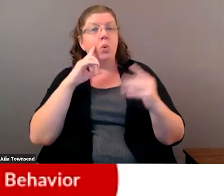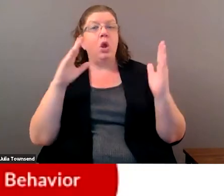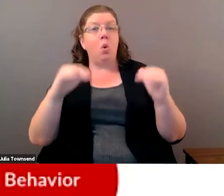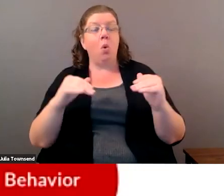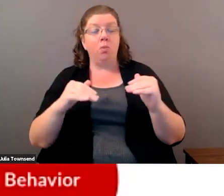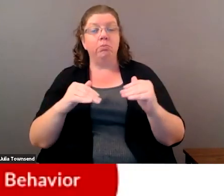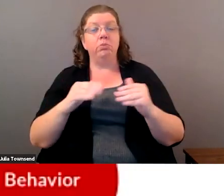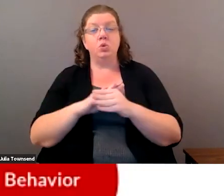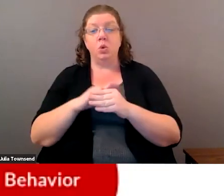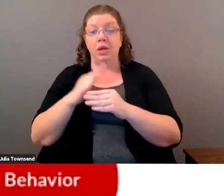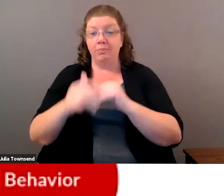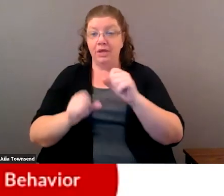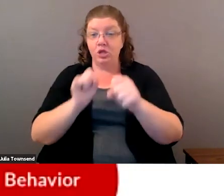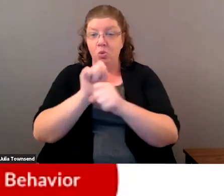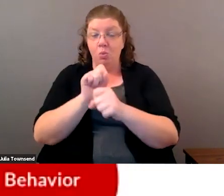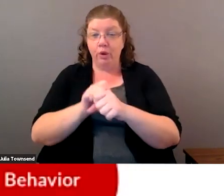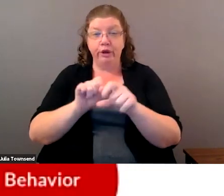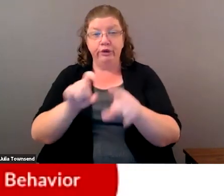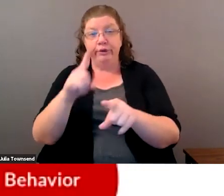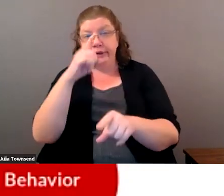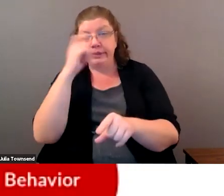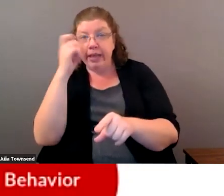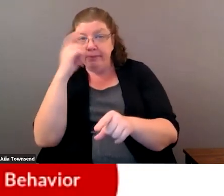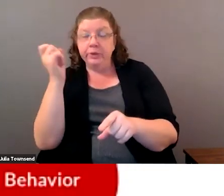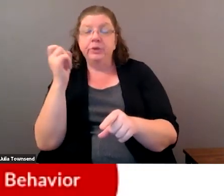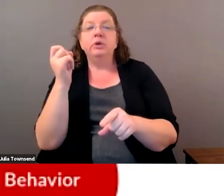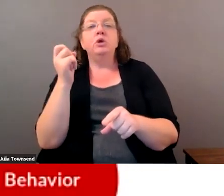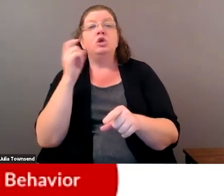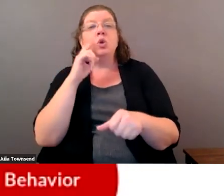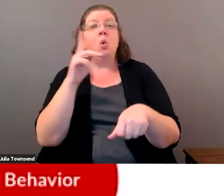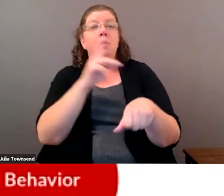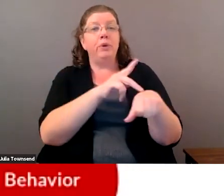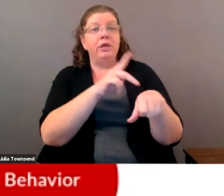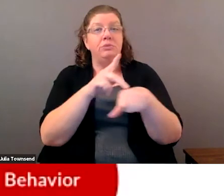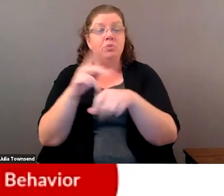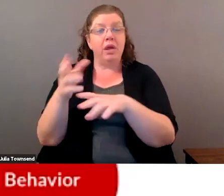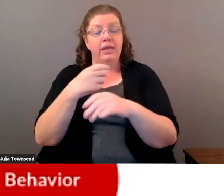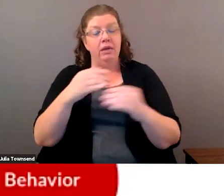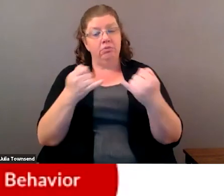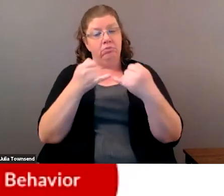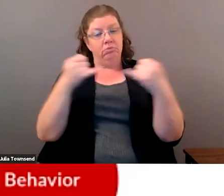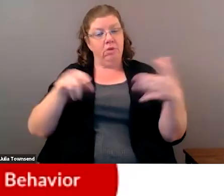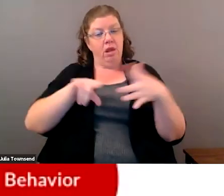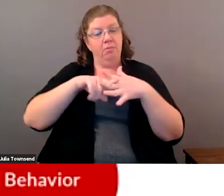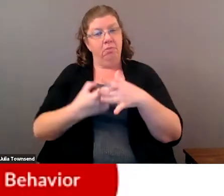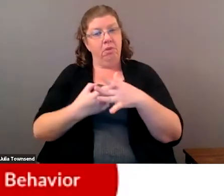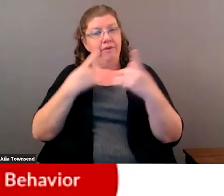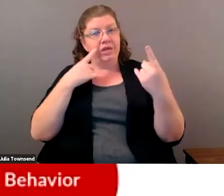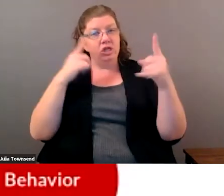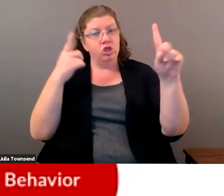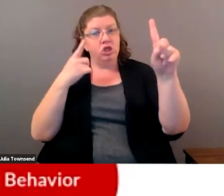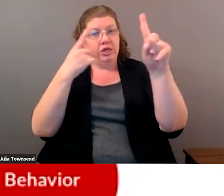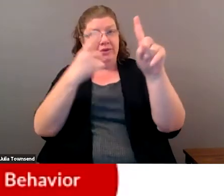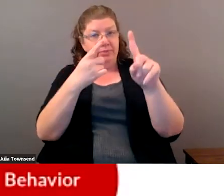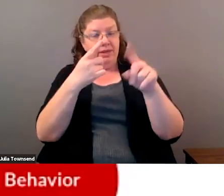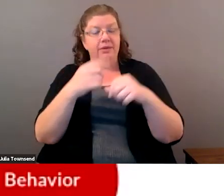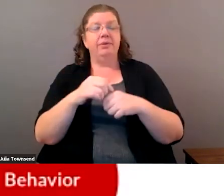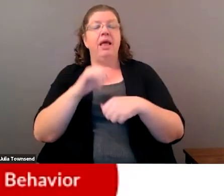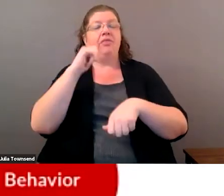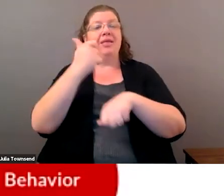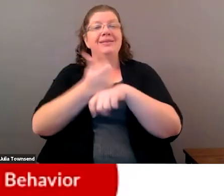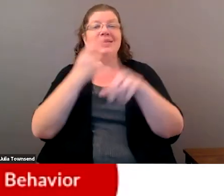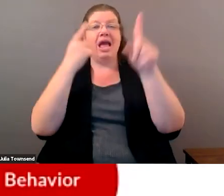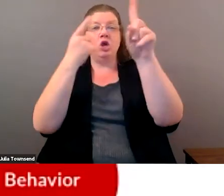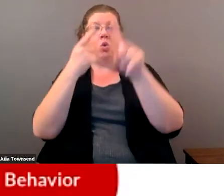this work in the summer so that principals receive a baseline of achievement in these areas and then set goals for their